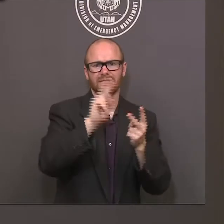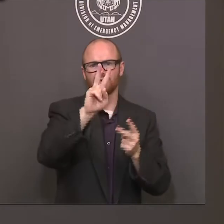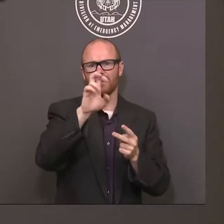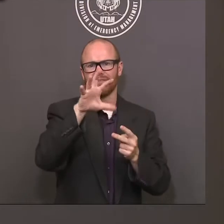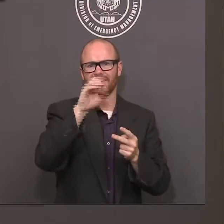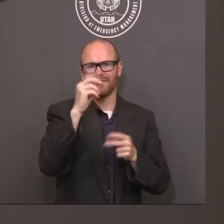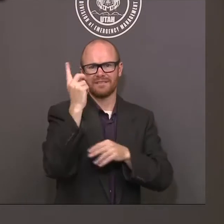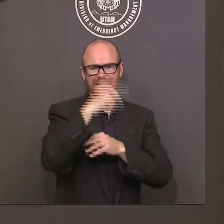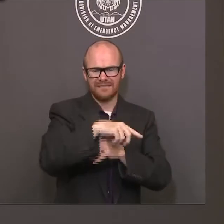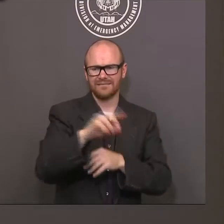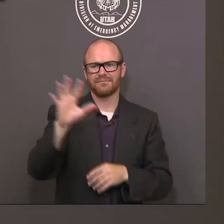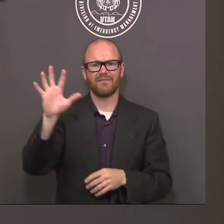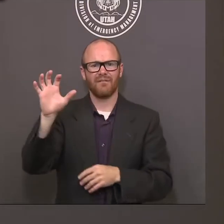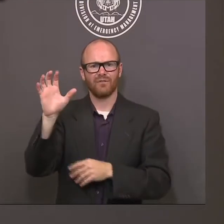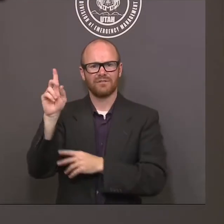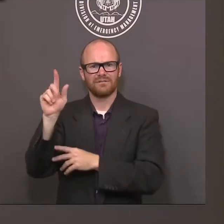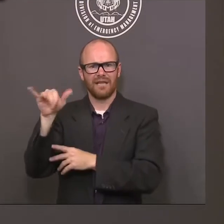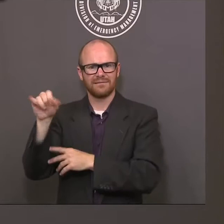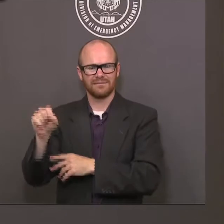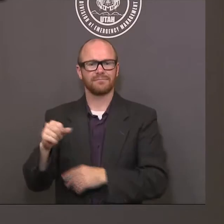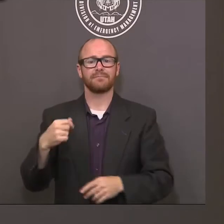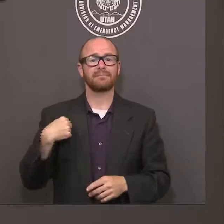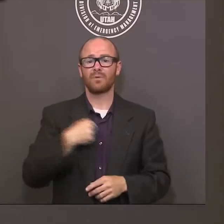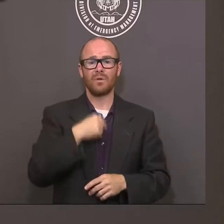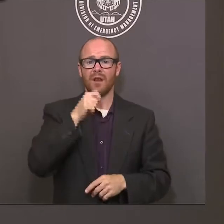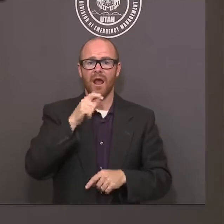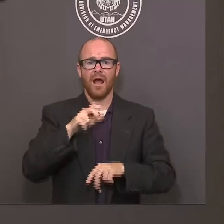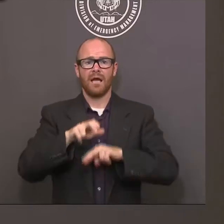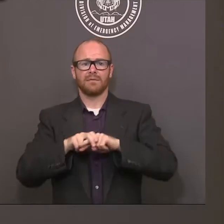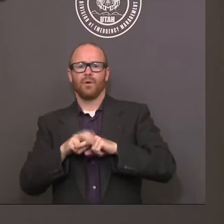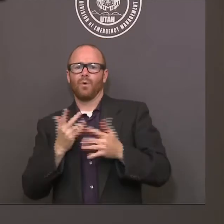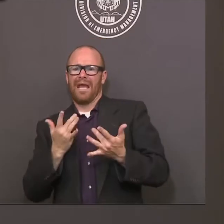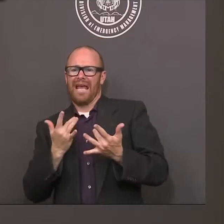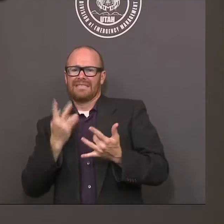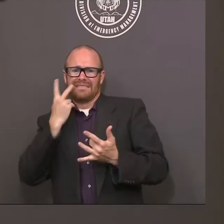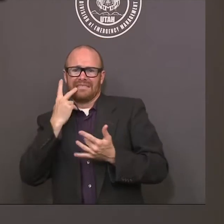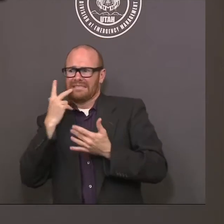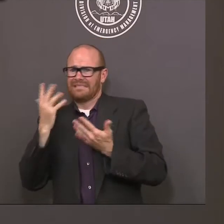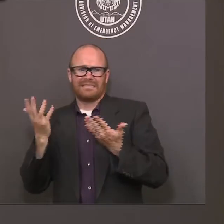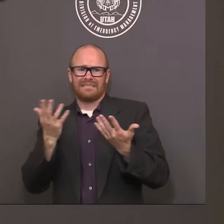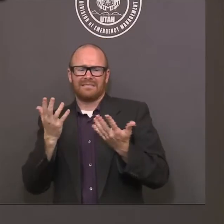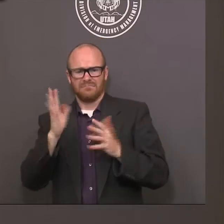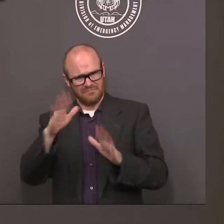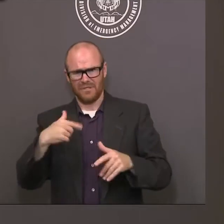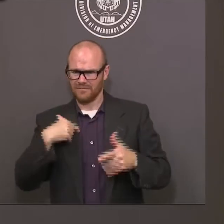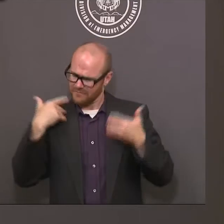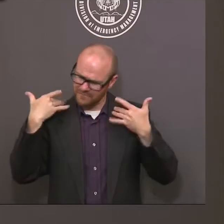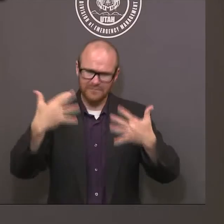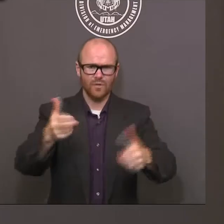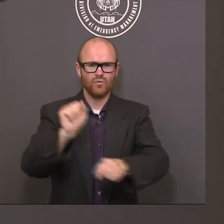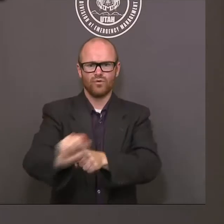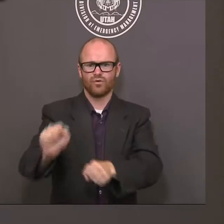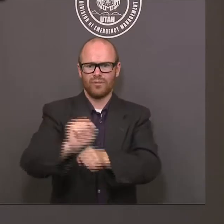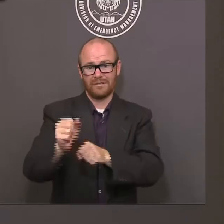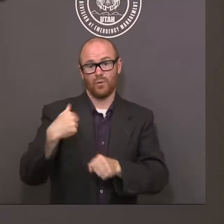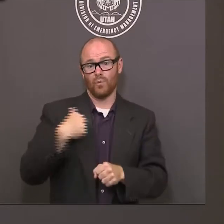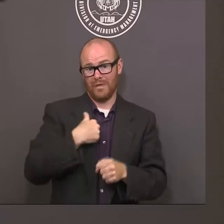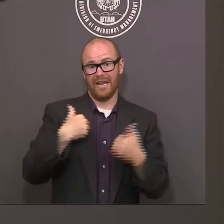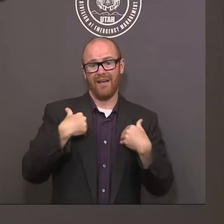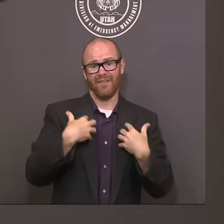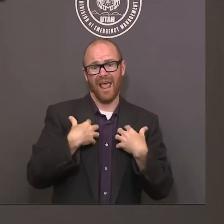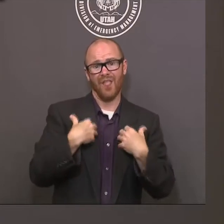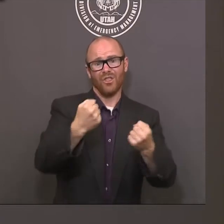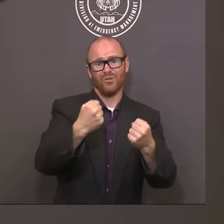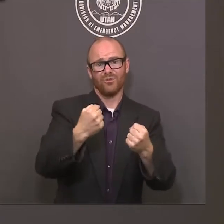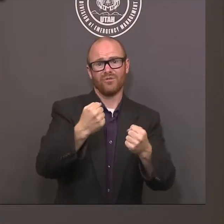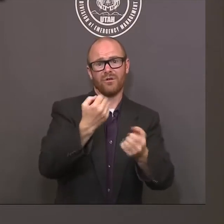waiting. We're actually in the process of doing. And we see the results already with a healthier economy than most states in America today. And